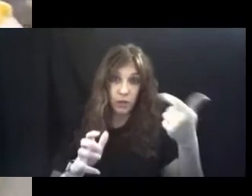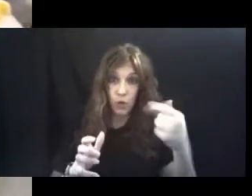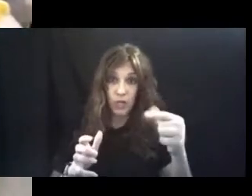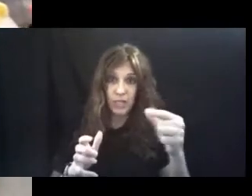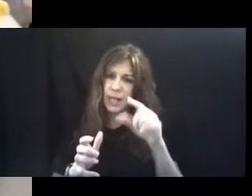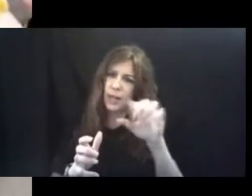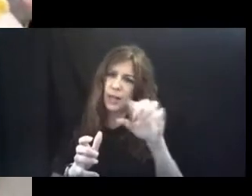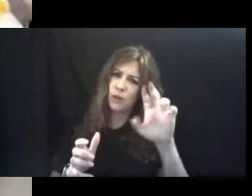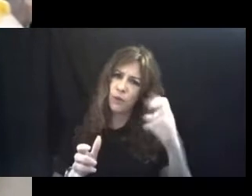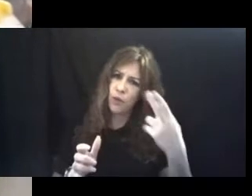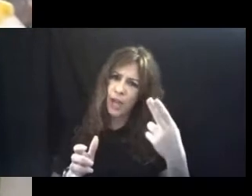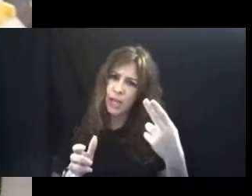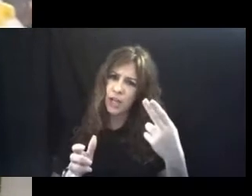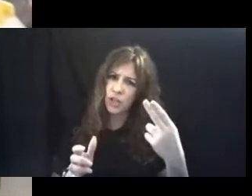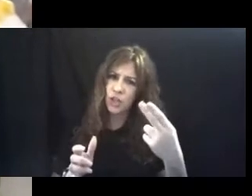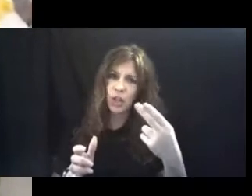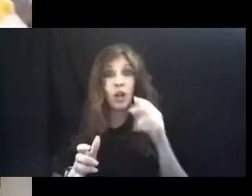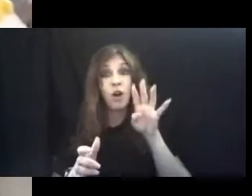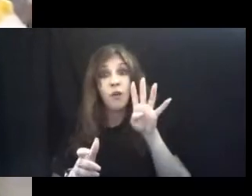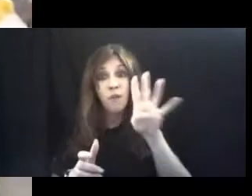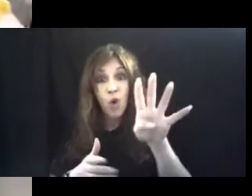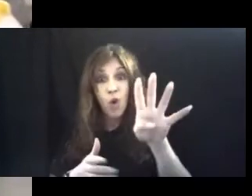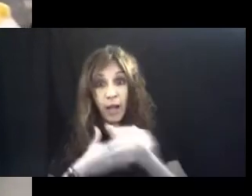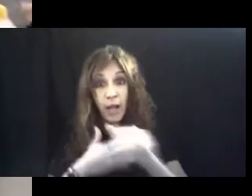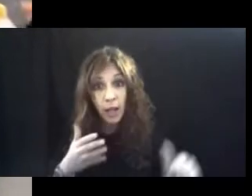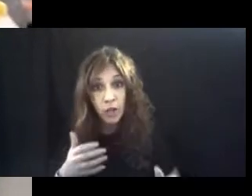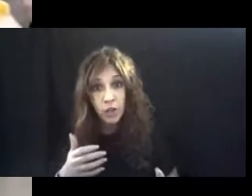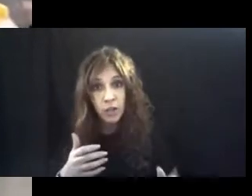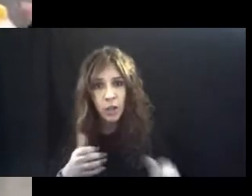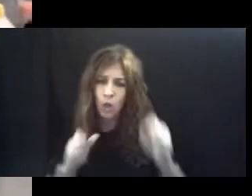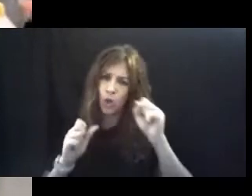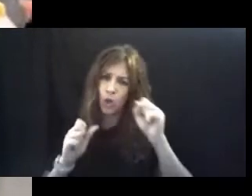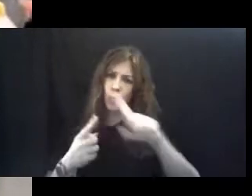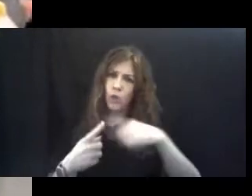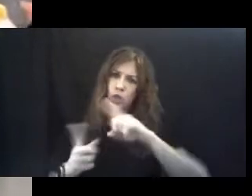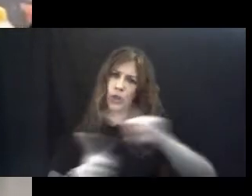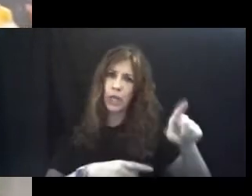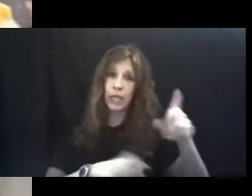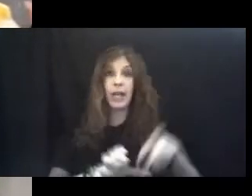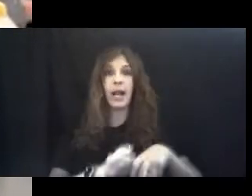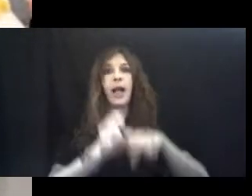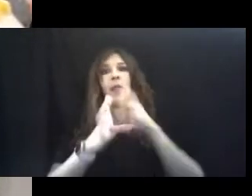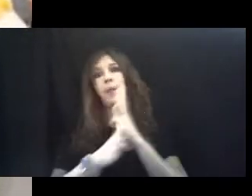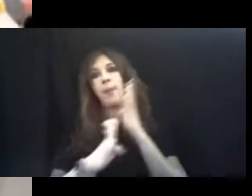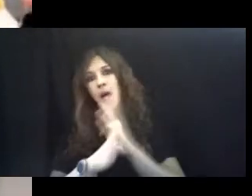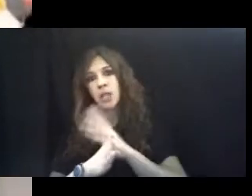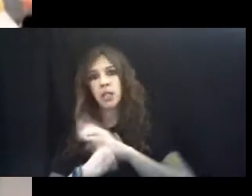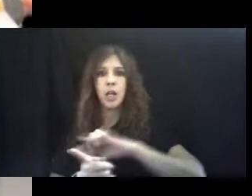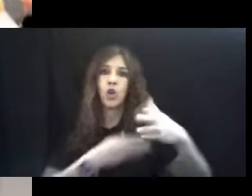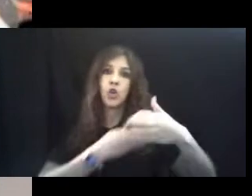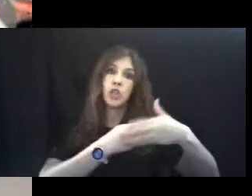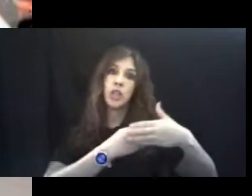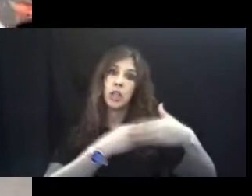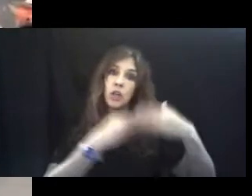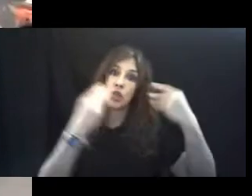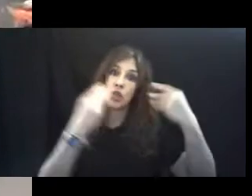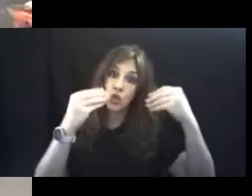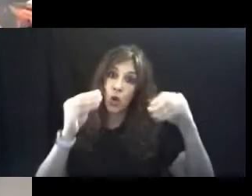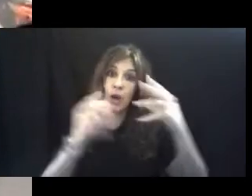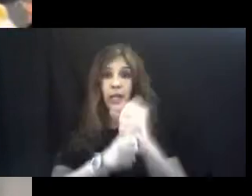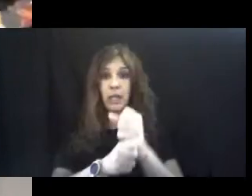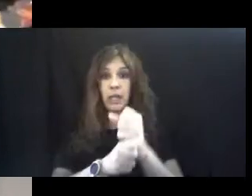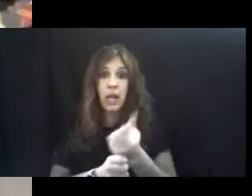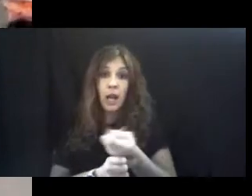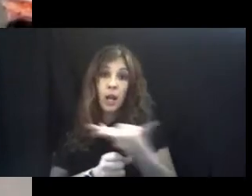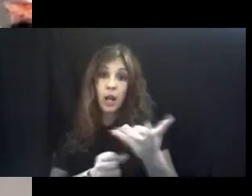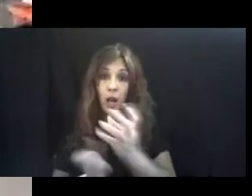fresh, they like $4. When you can go get on the bus or drive to the nearest store and get a couple